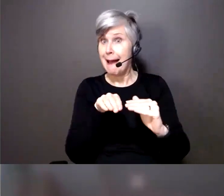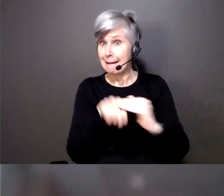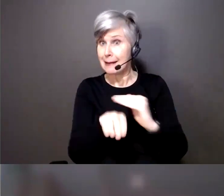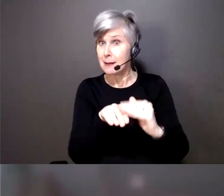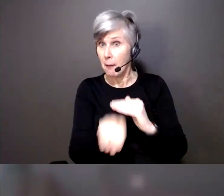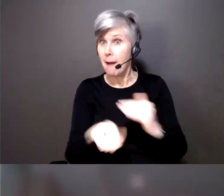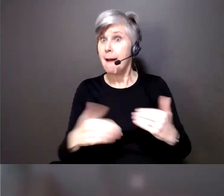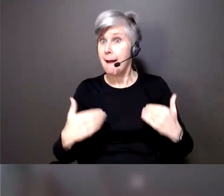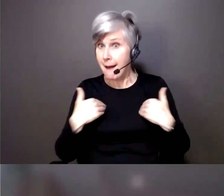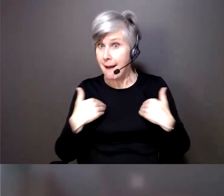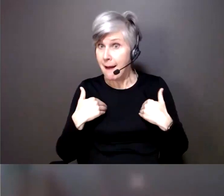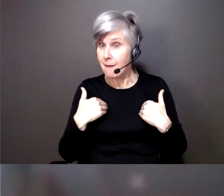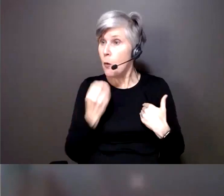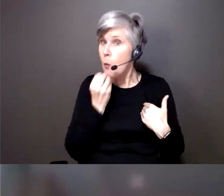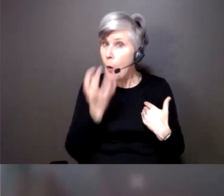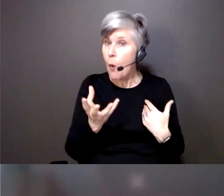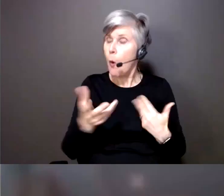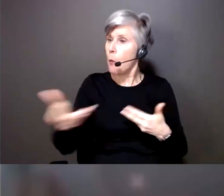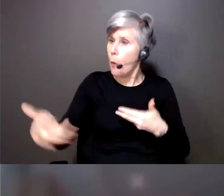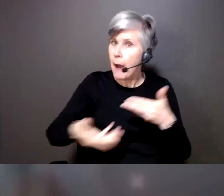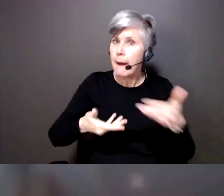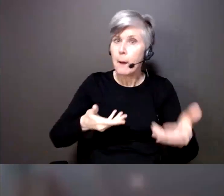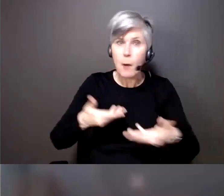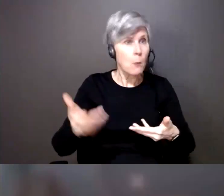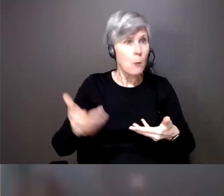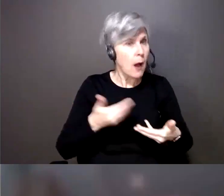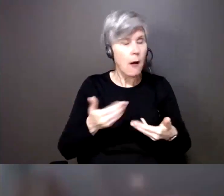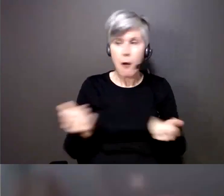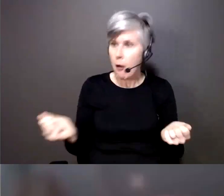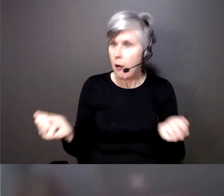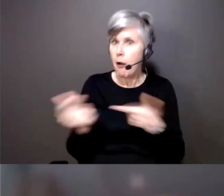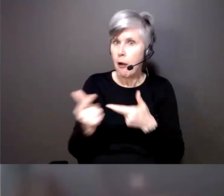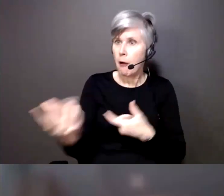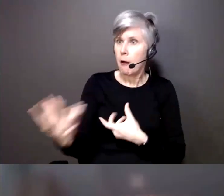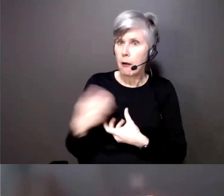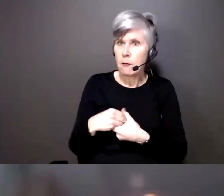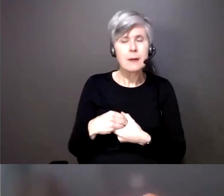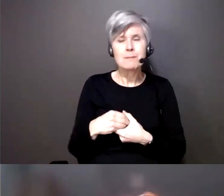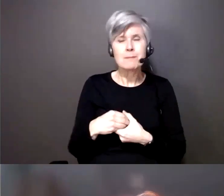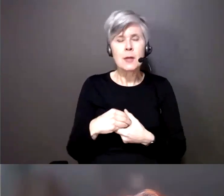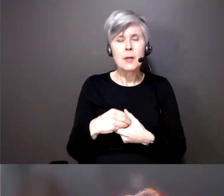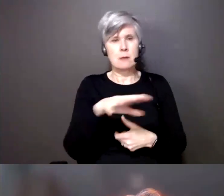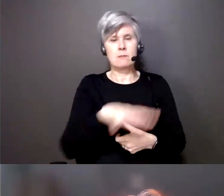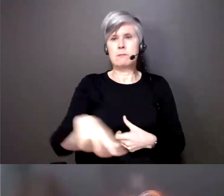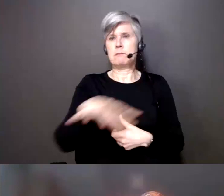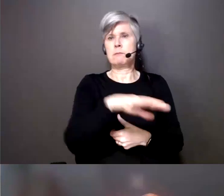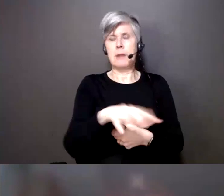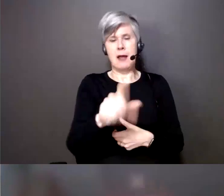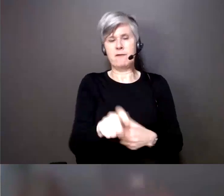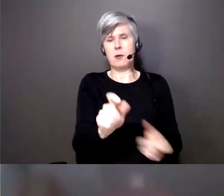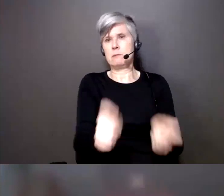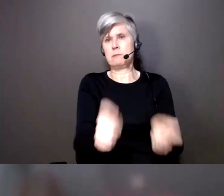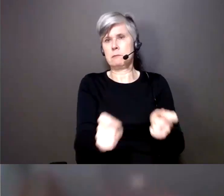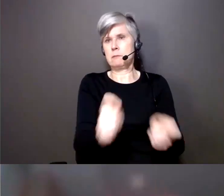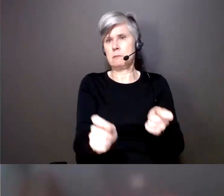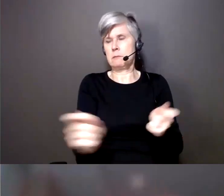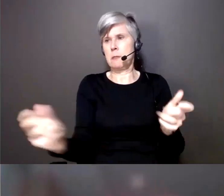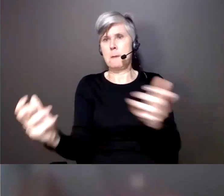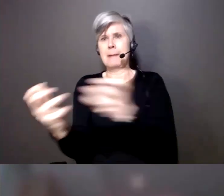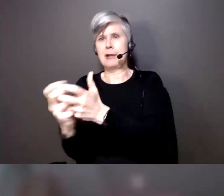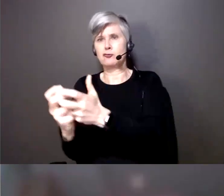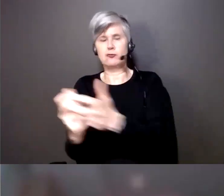disabilities are going to need individual adjustments, individual accommodations. For some,